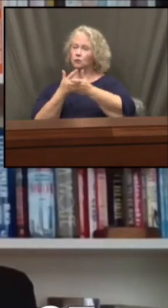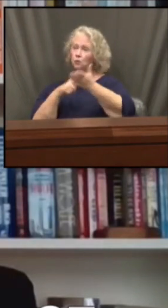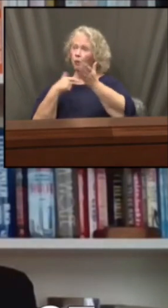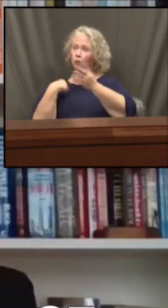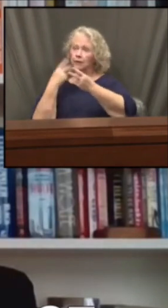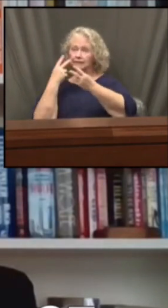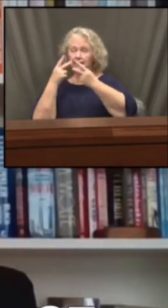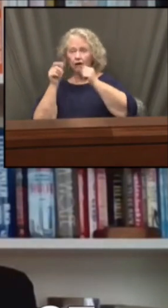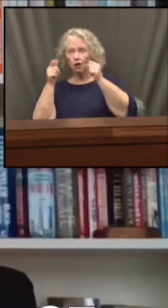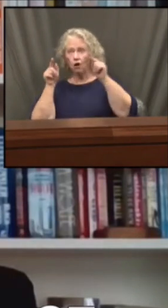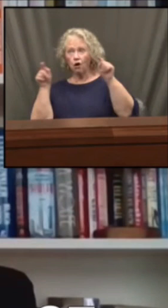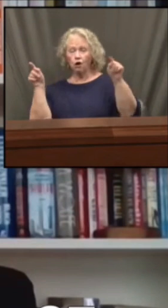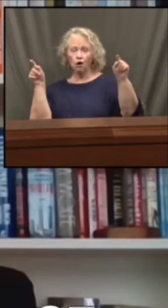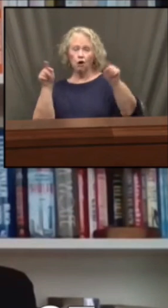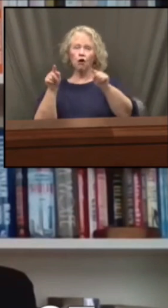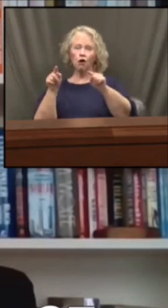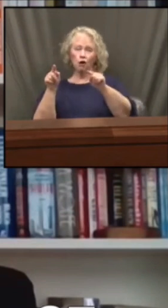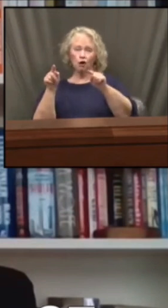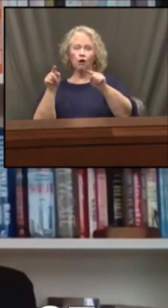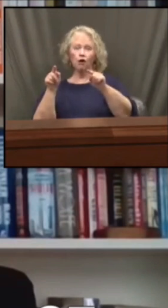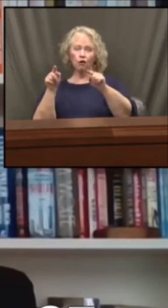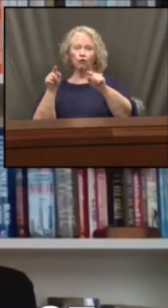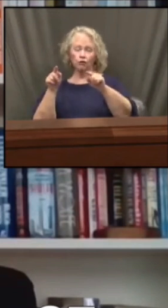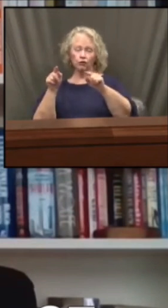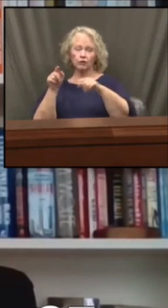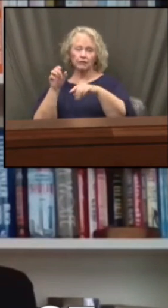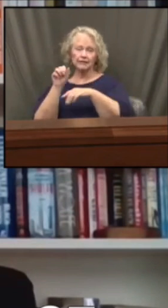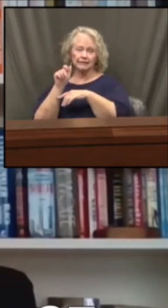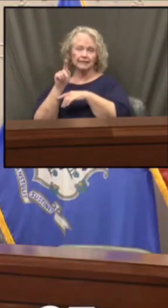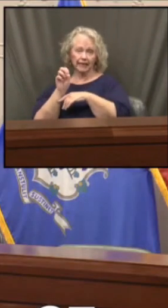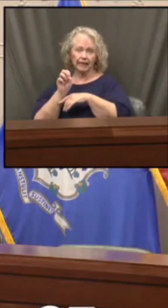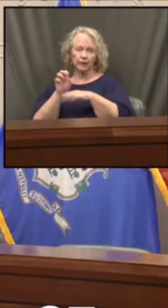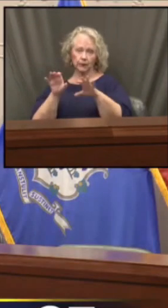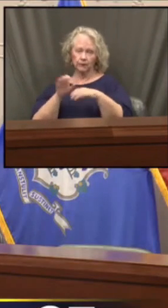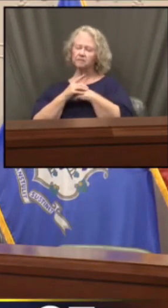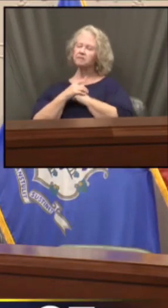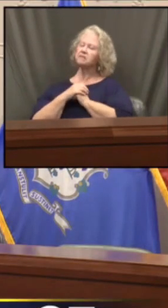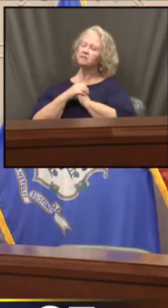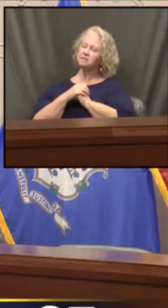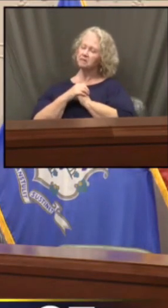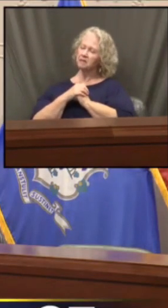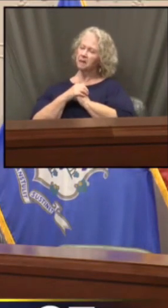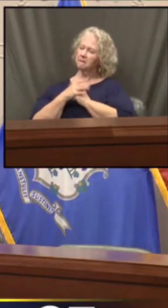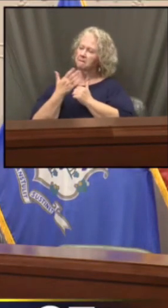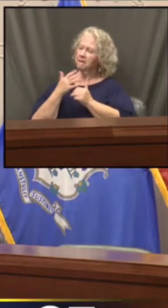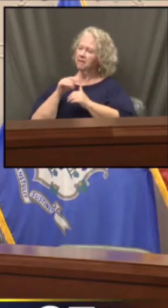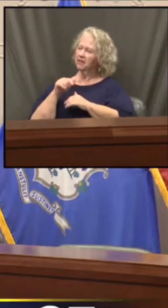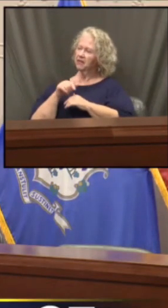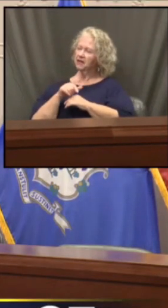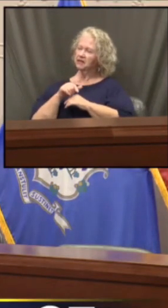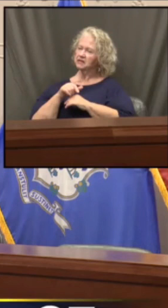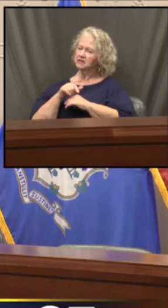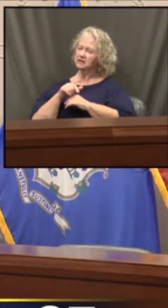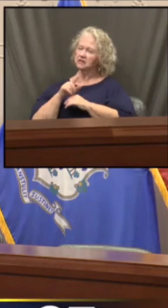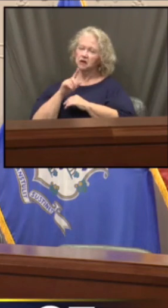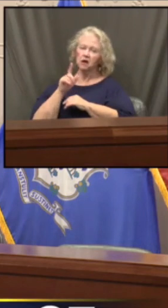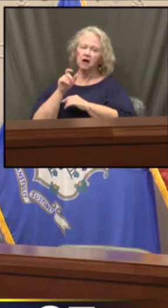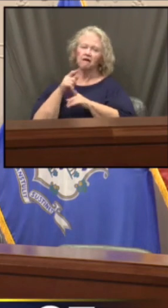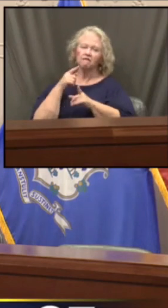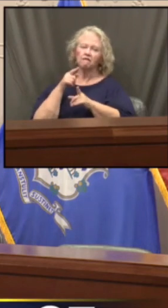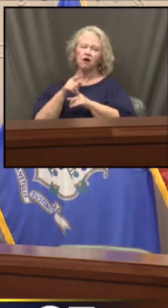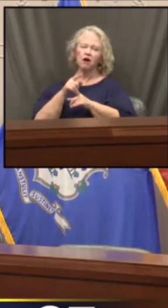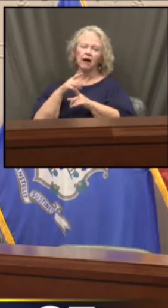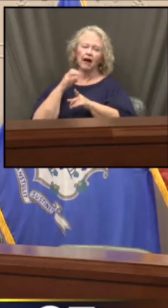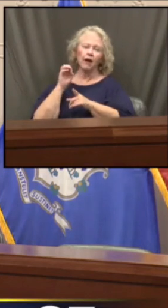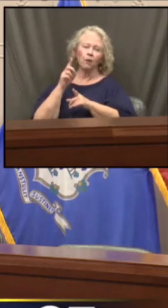states and entities are implementing vaccine mandates. Okay, and this might be for the Commissioner of Education